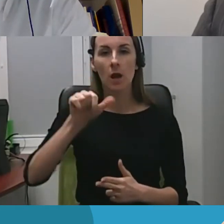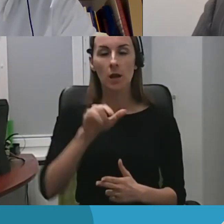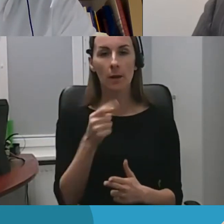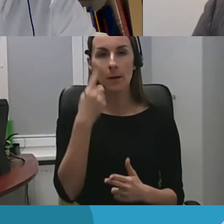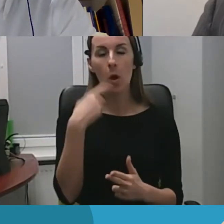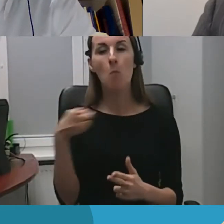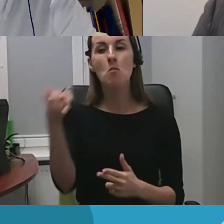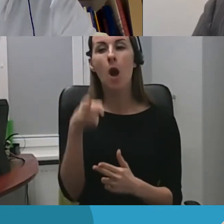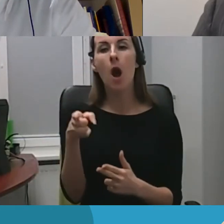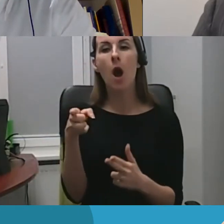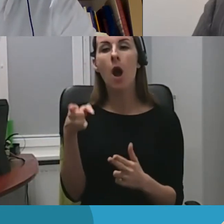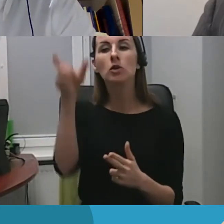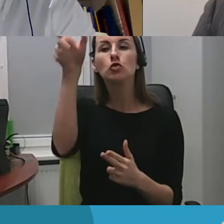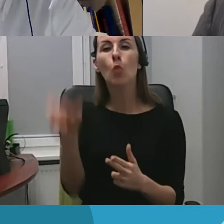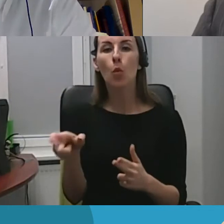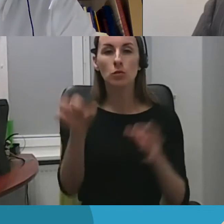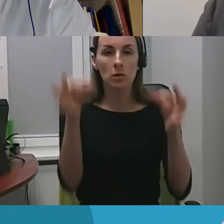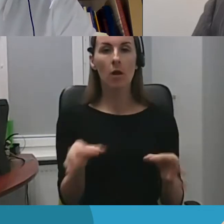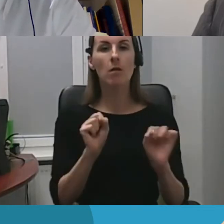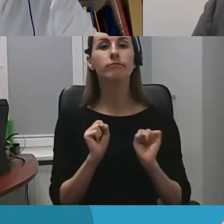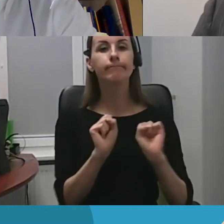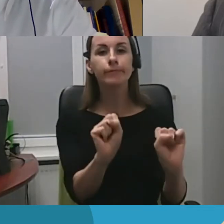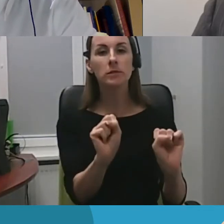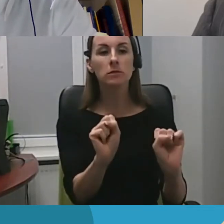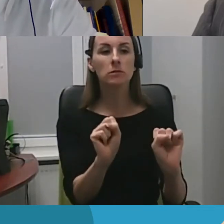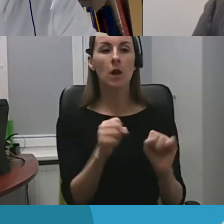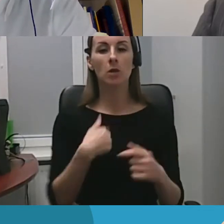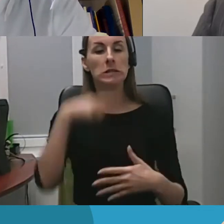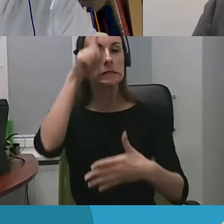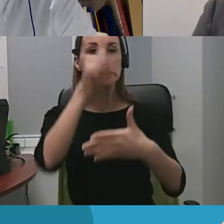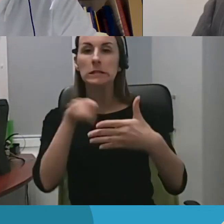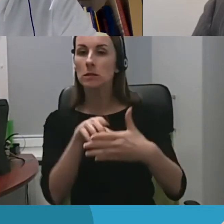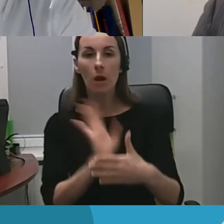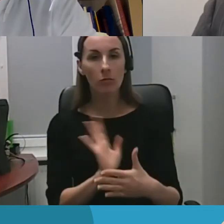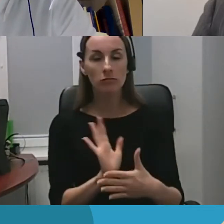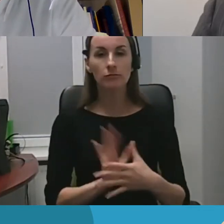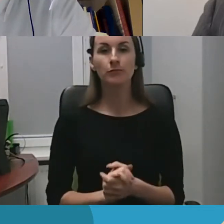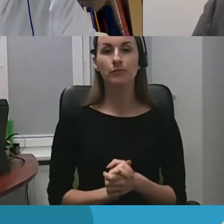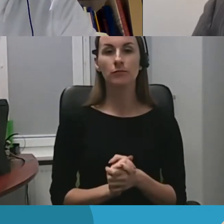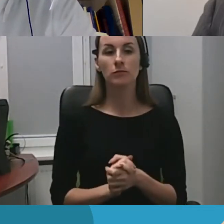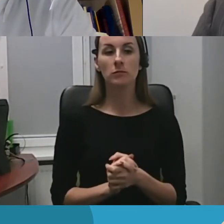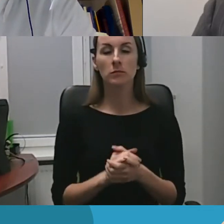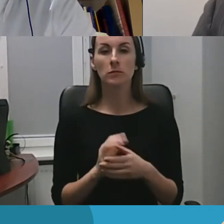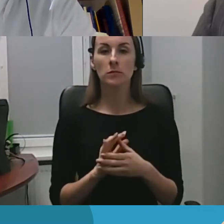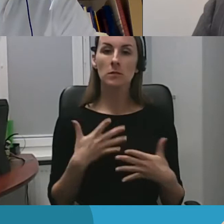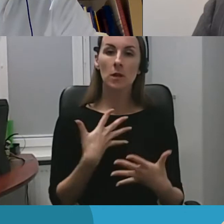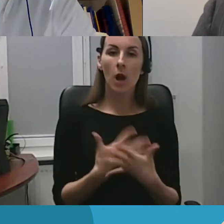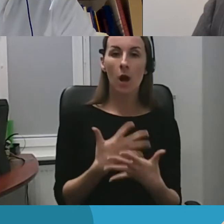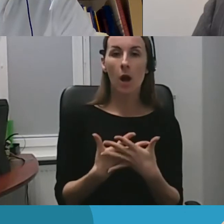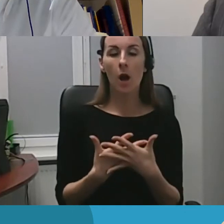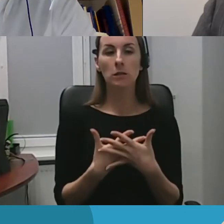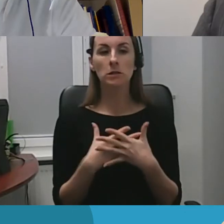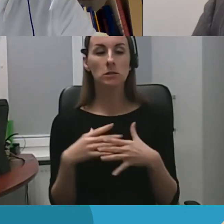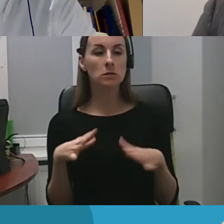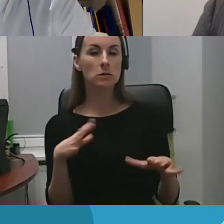I personally wouldn't have expected such a big reaction by international community, and yet